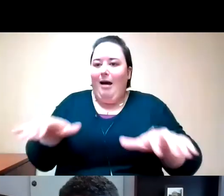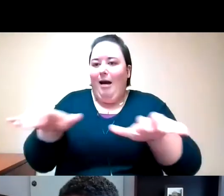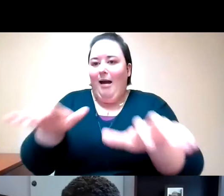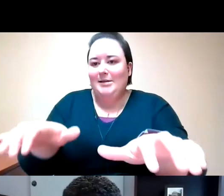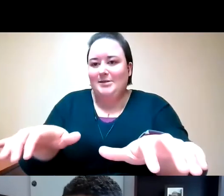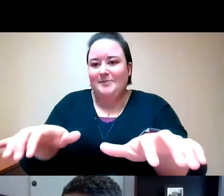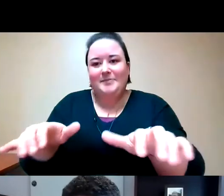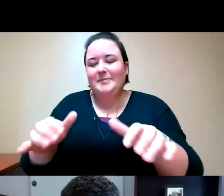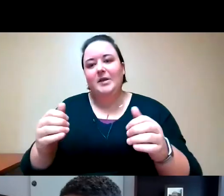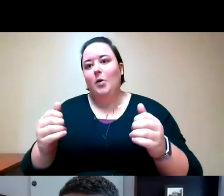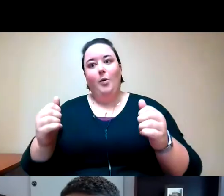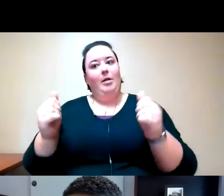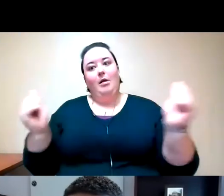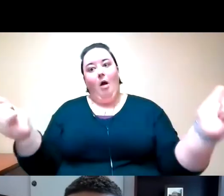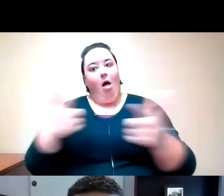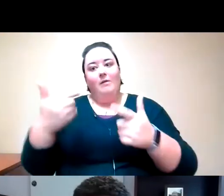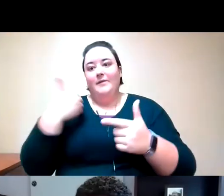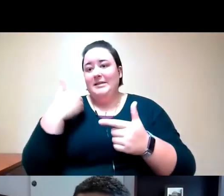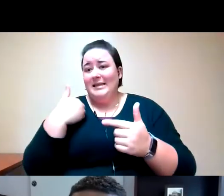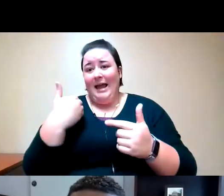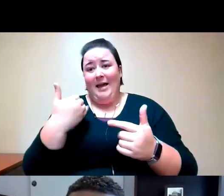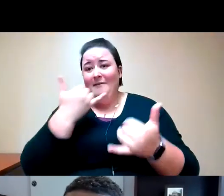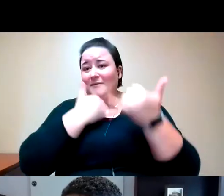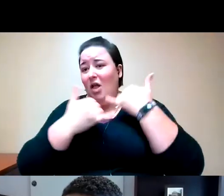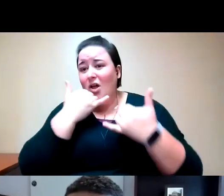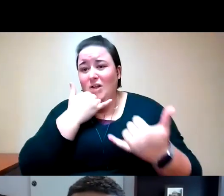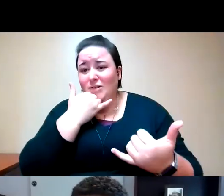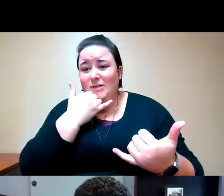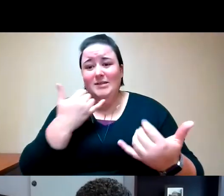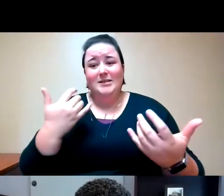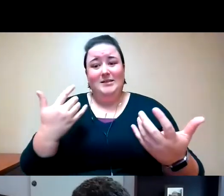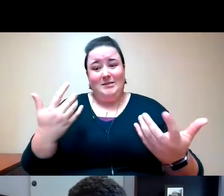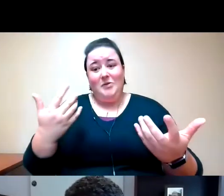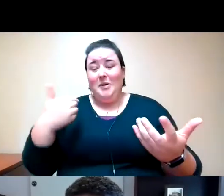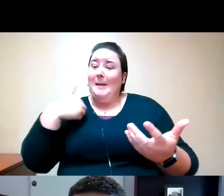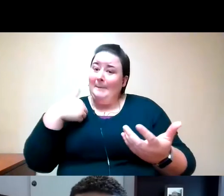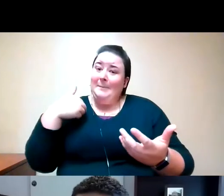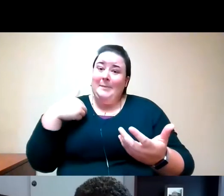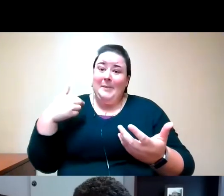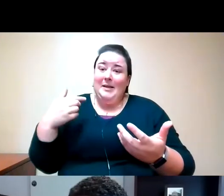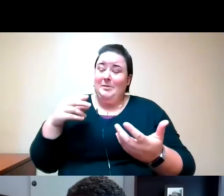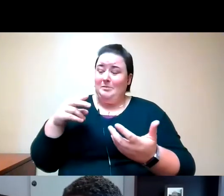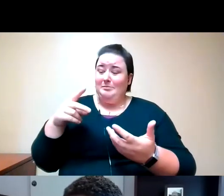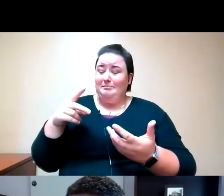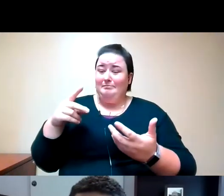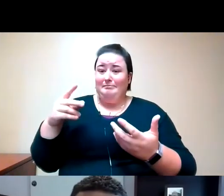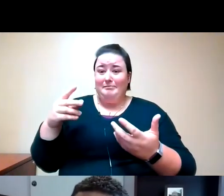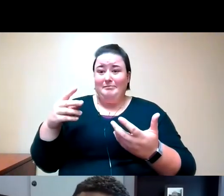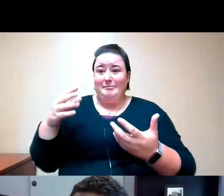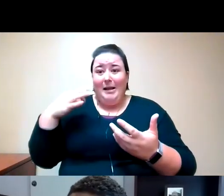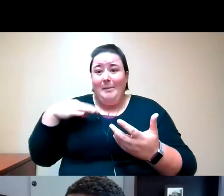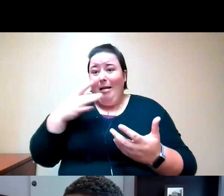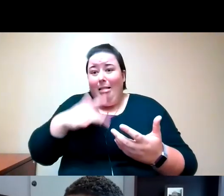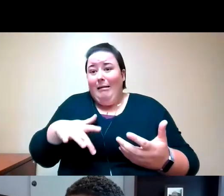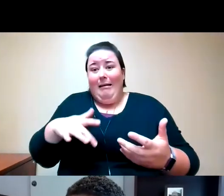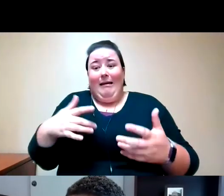flaws. And I tell people that I'm privileged. I'm privileged to then had the education I had based on my parents who then valued that and then made sacrifices